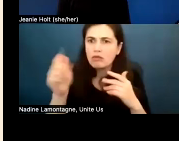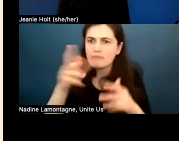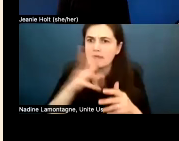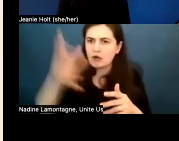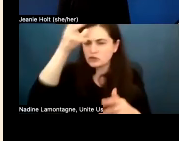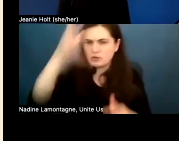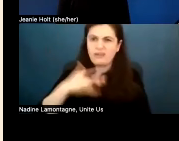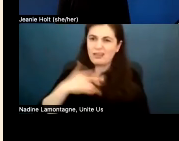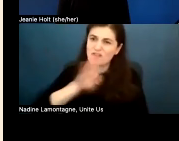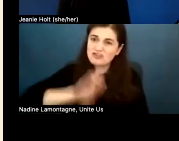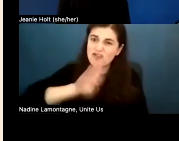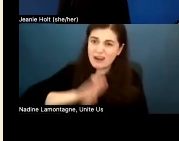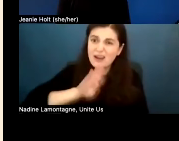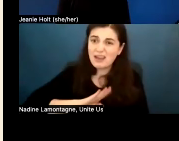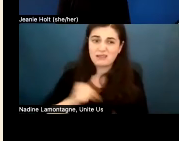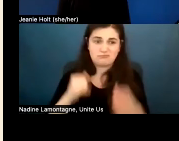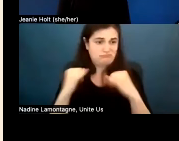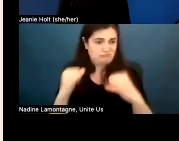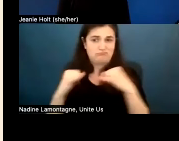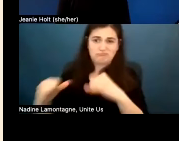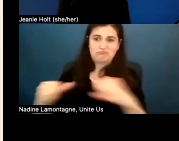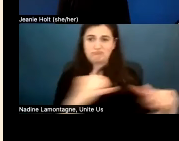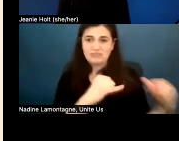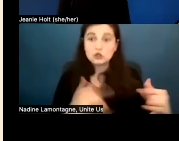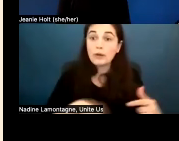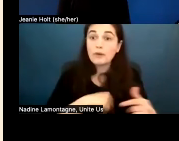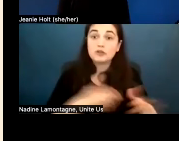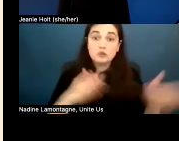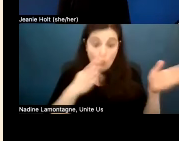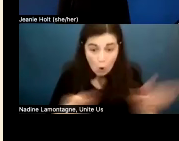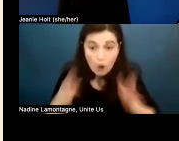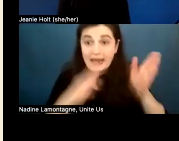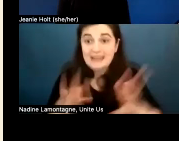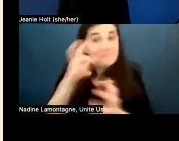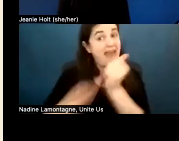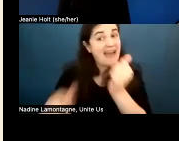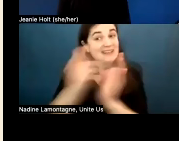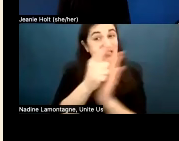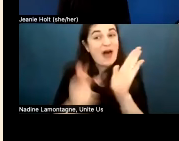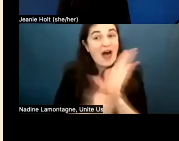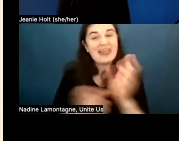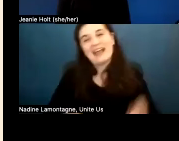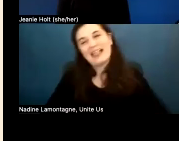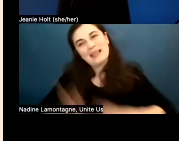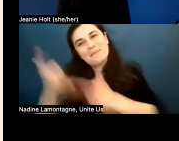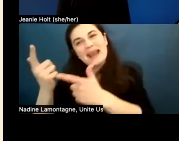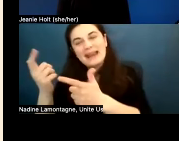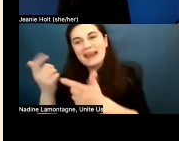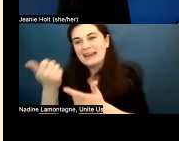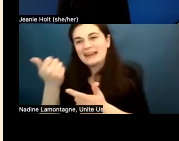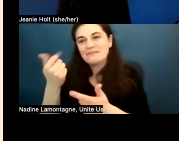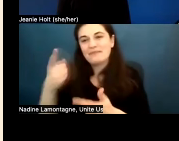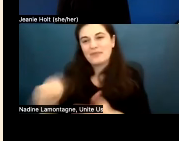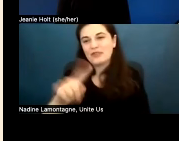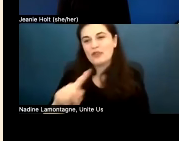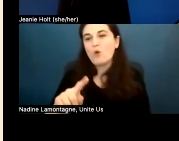frustrated. And we were able to organize and pass a law that eliminated those non-medical exemptions from Maine